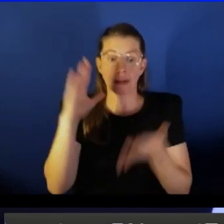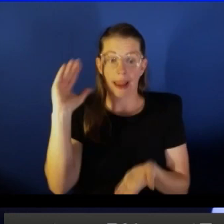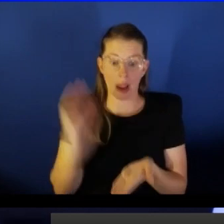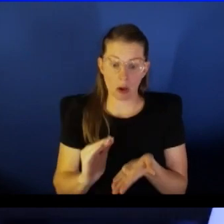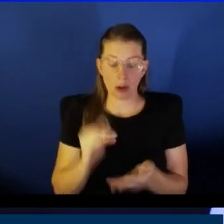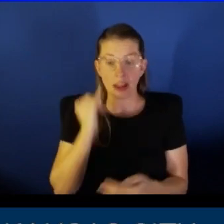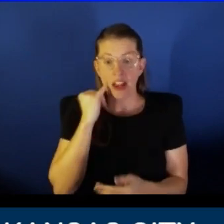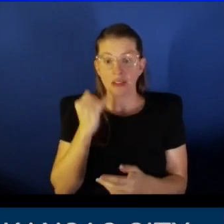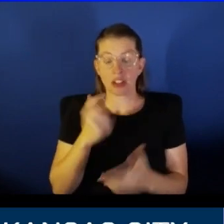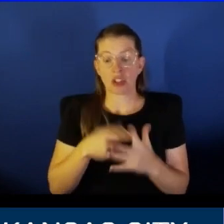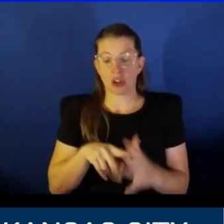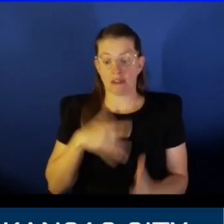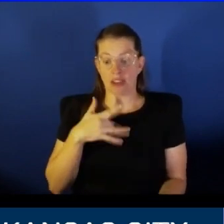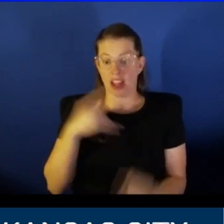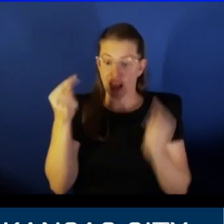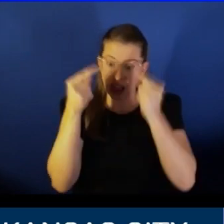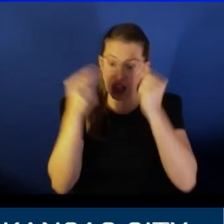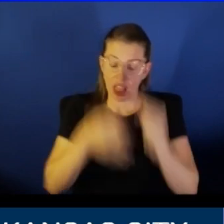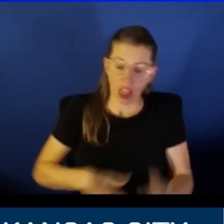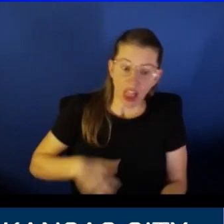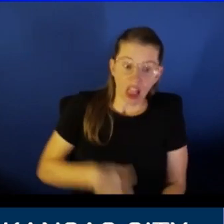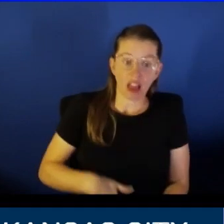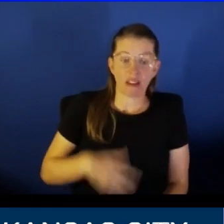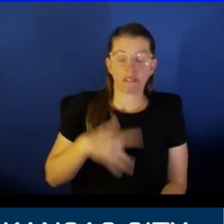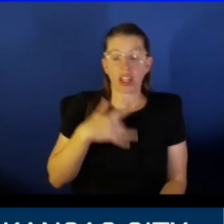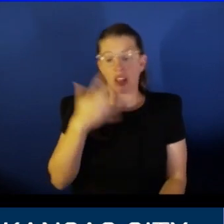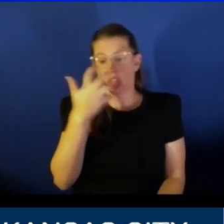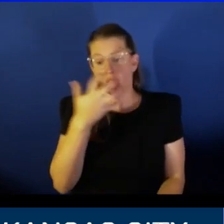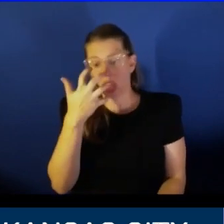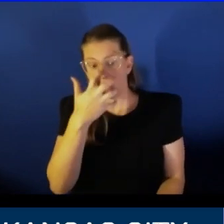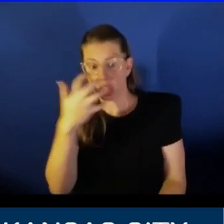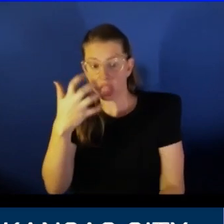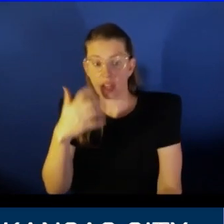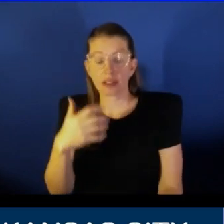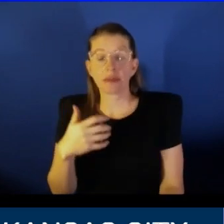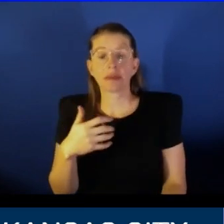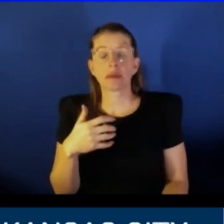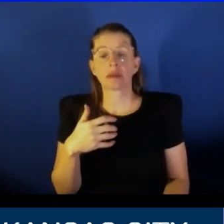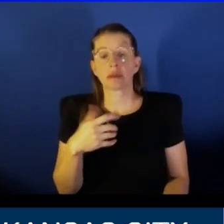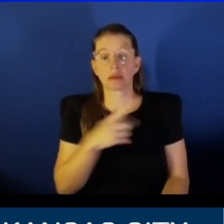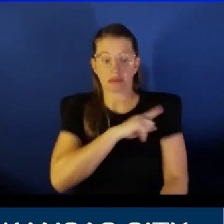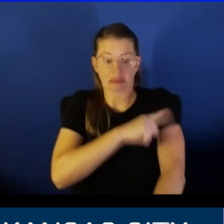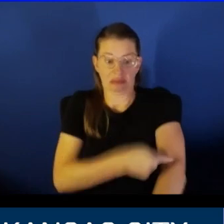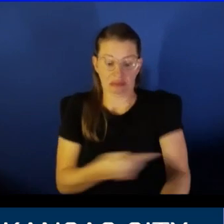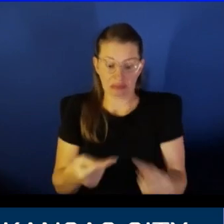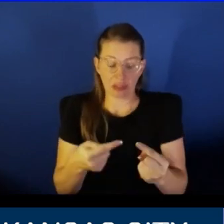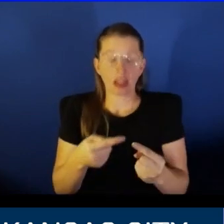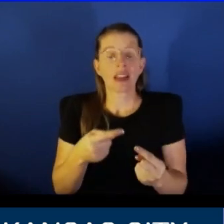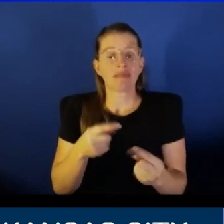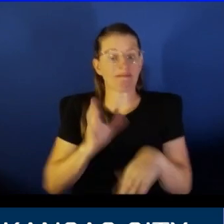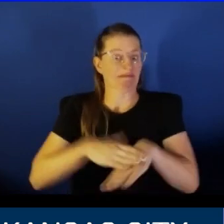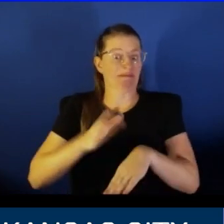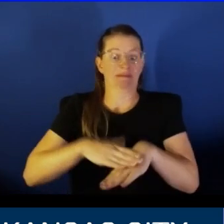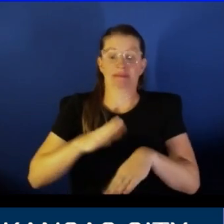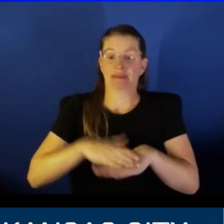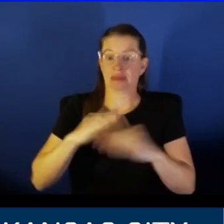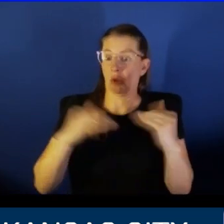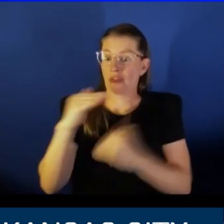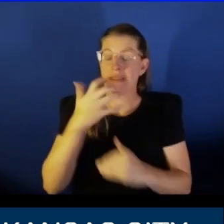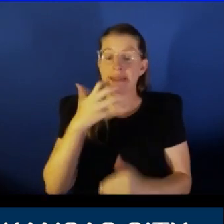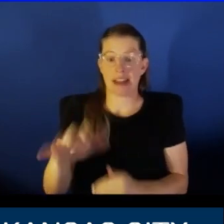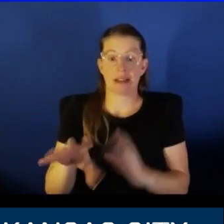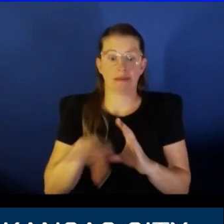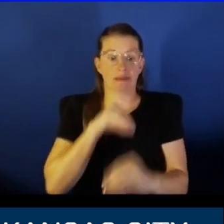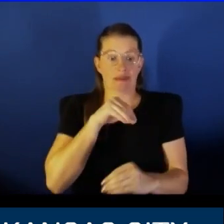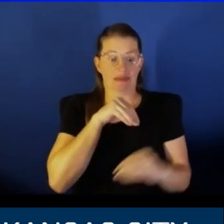muscle cramps, headache, nausea, feel lightheaded or dizzy, those are all signs that you're getting overheated. It's time to get out of the heat and get